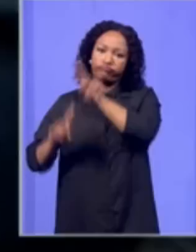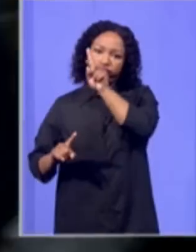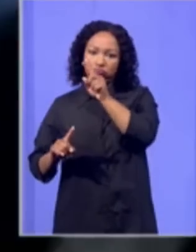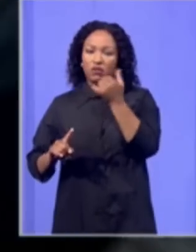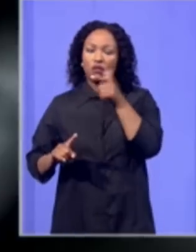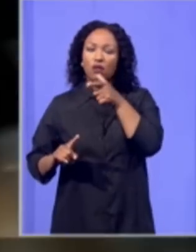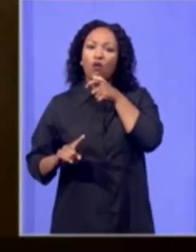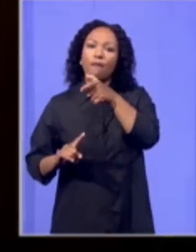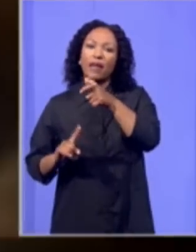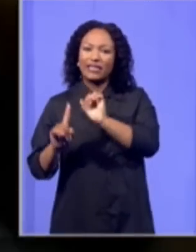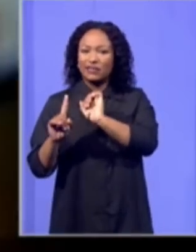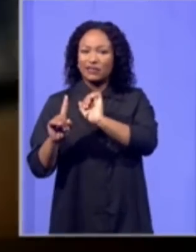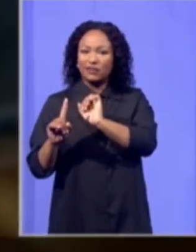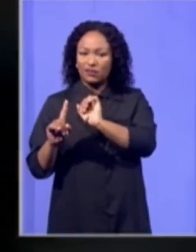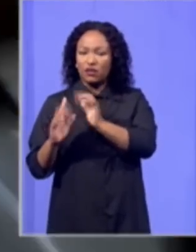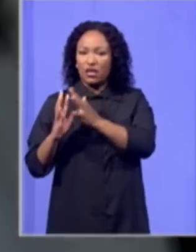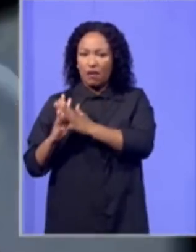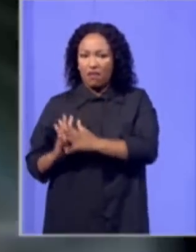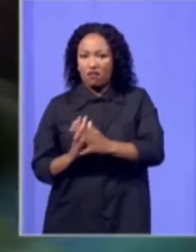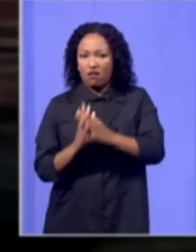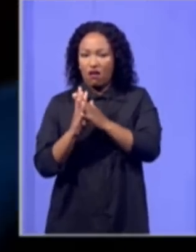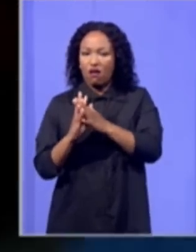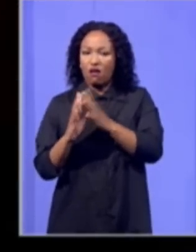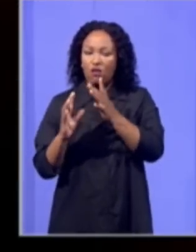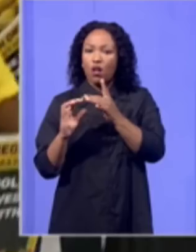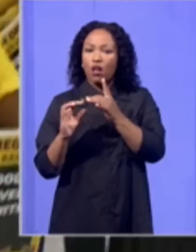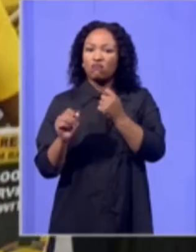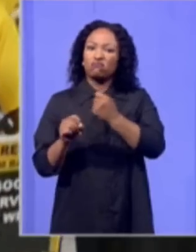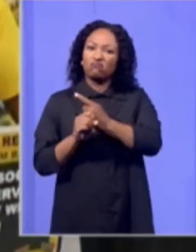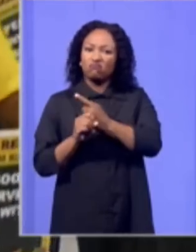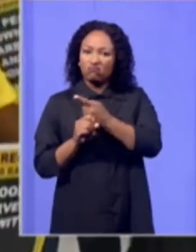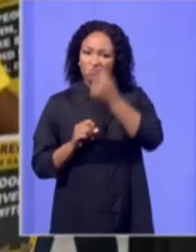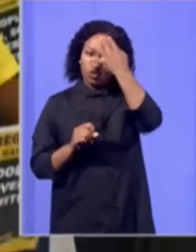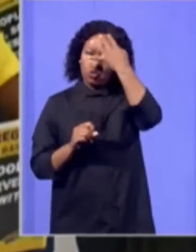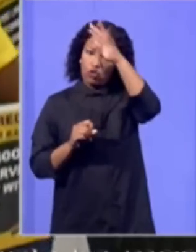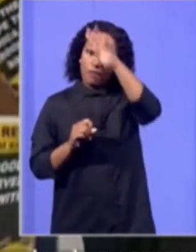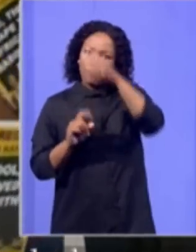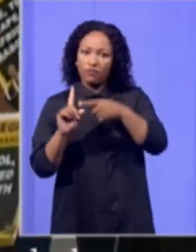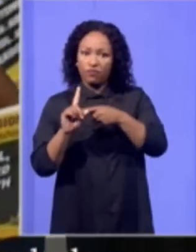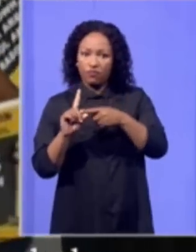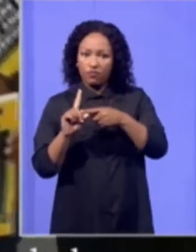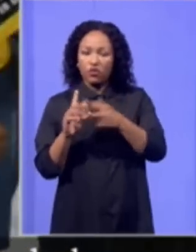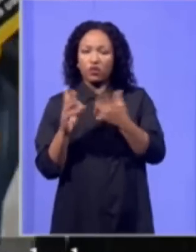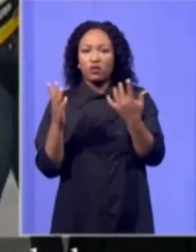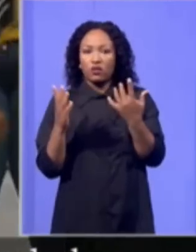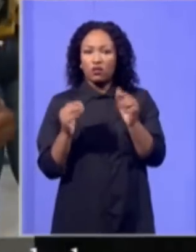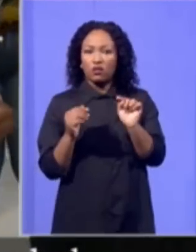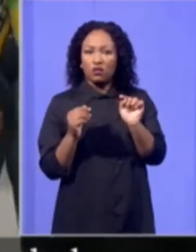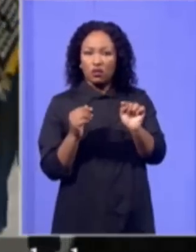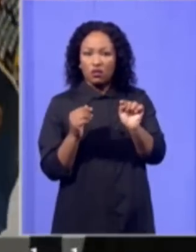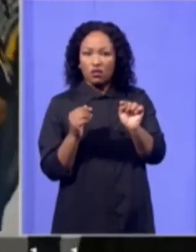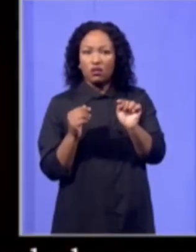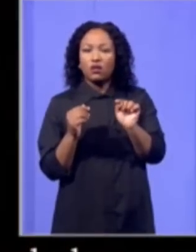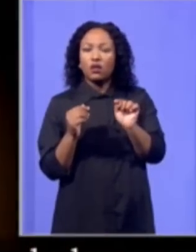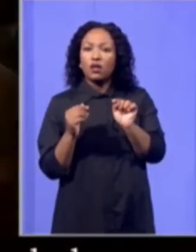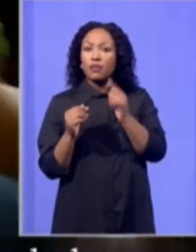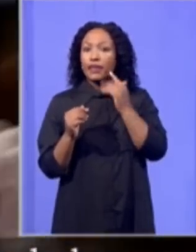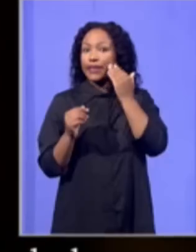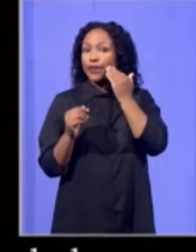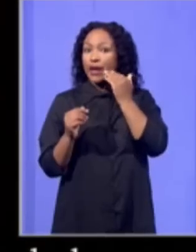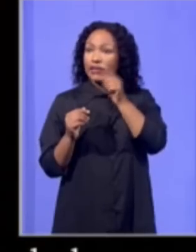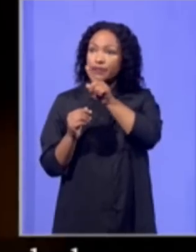le puo ya gagwe e golagangwang le mopresidente Donald Trump le mo gareng ga ya gore basweu